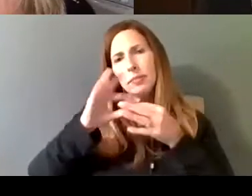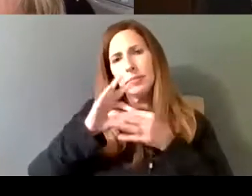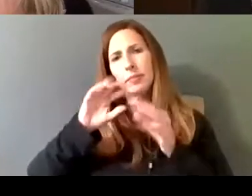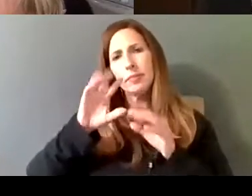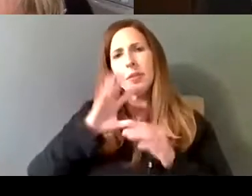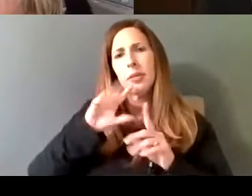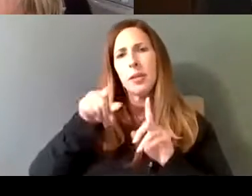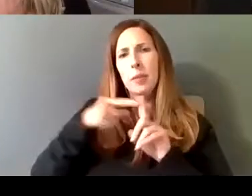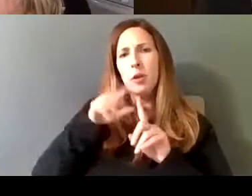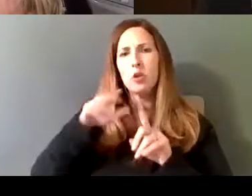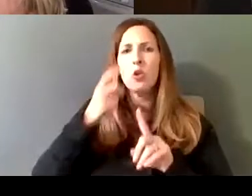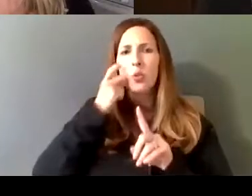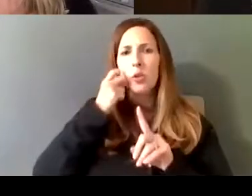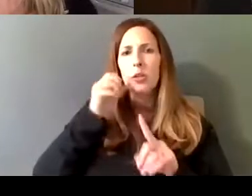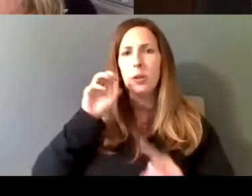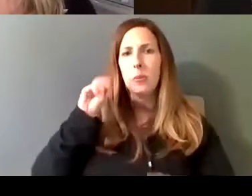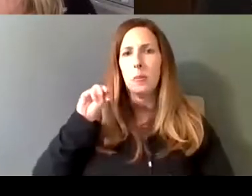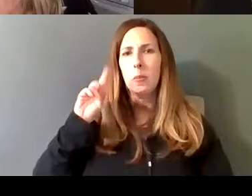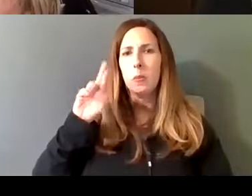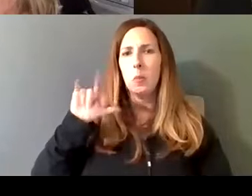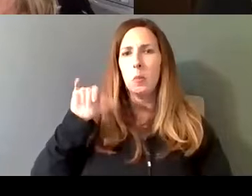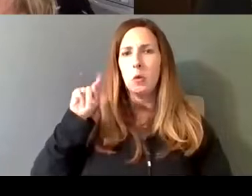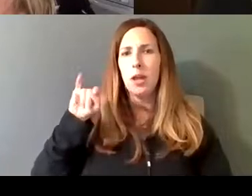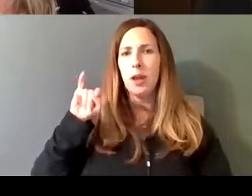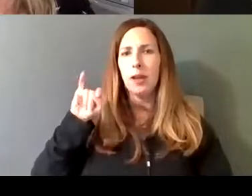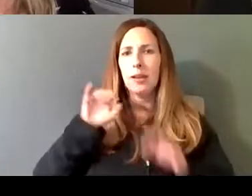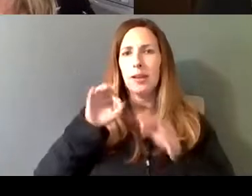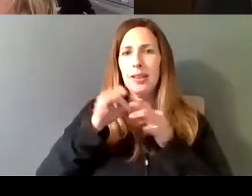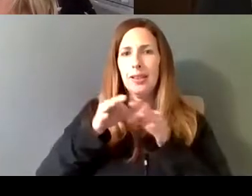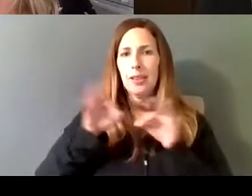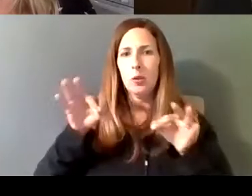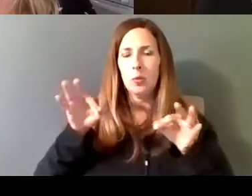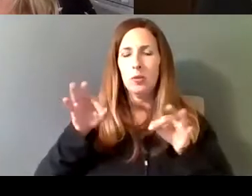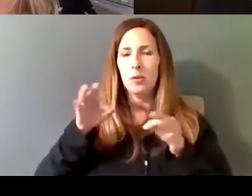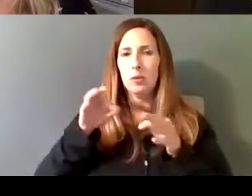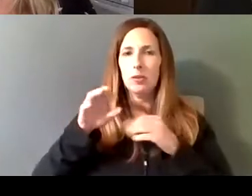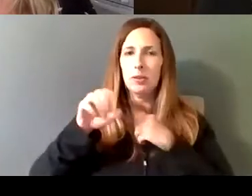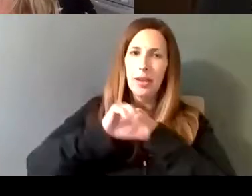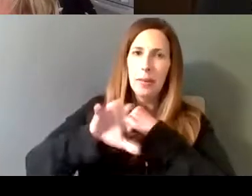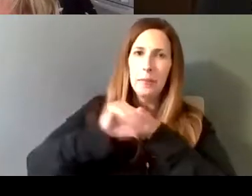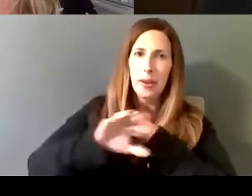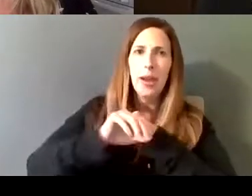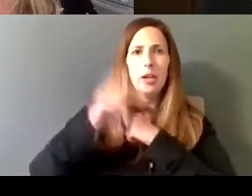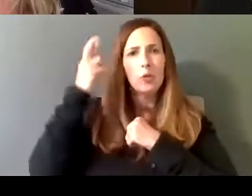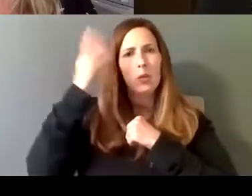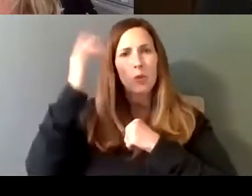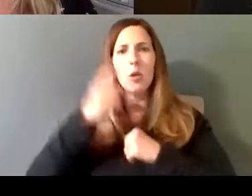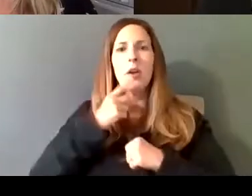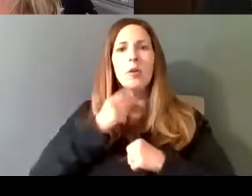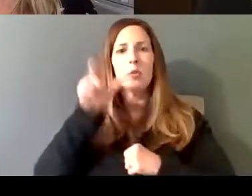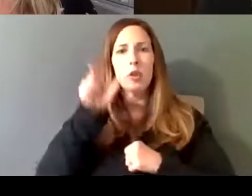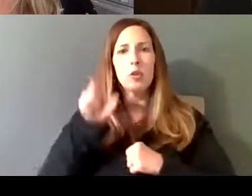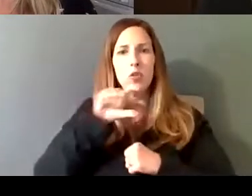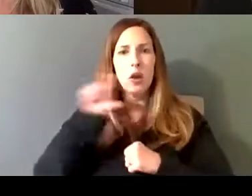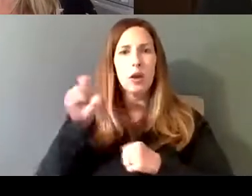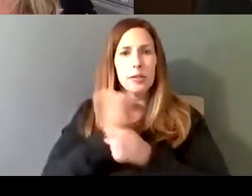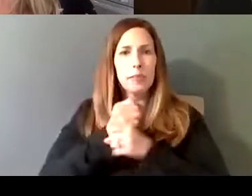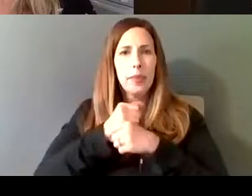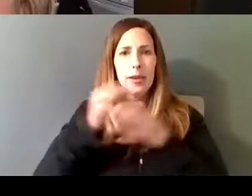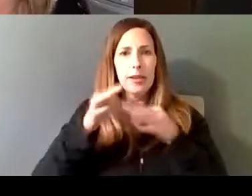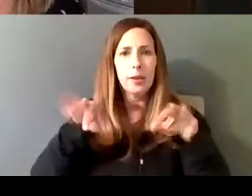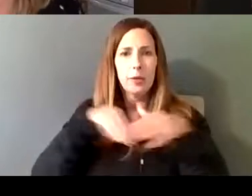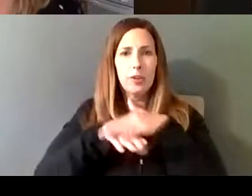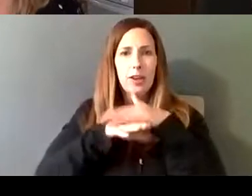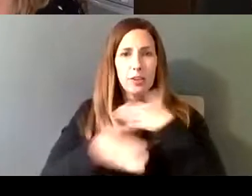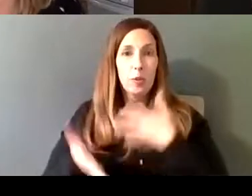recent multilingual campaign and why the American Red Cross made language access a priority? Absolutely. We